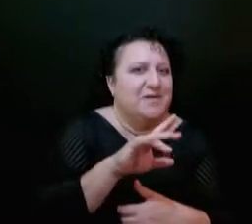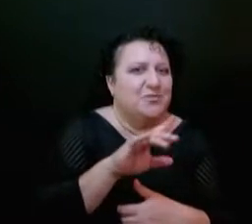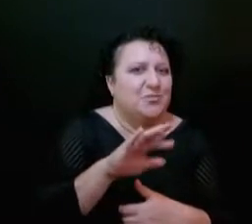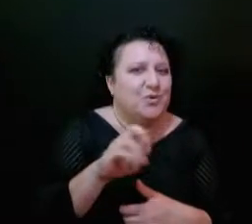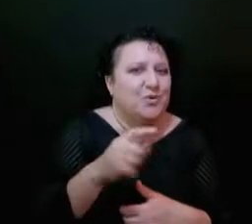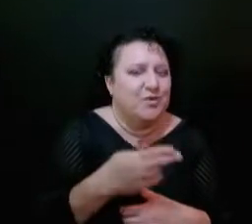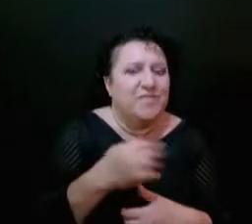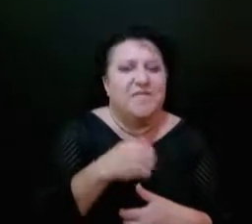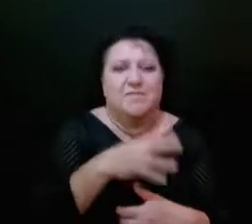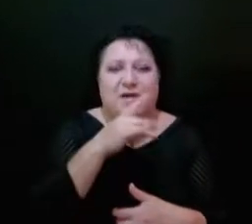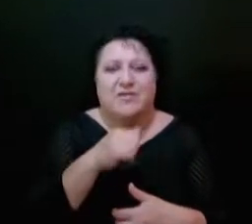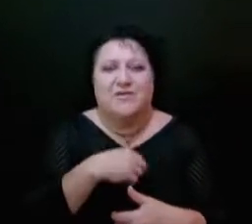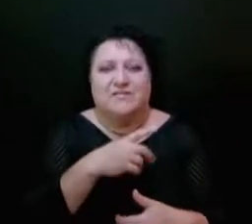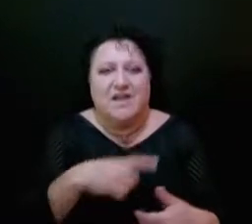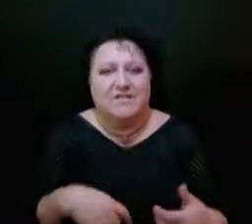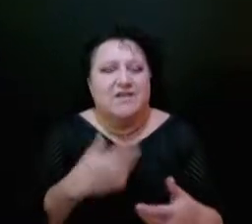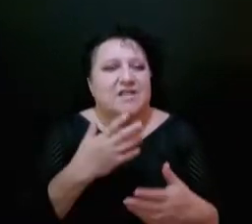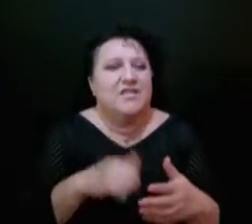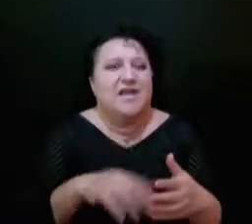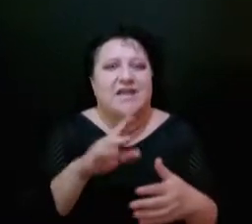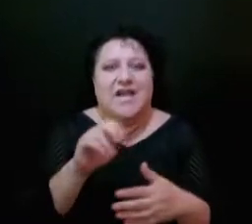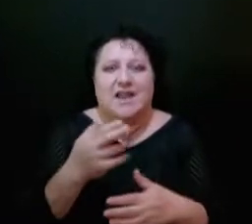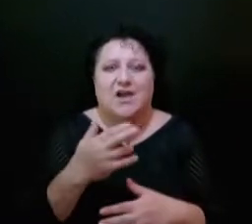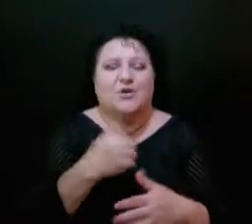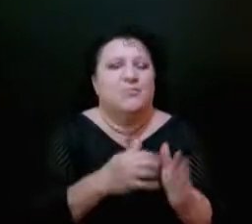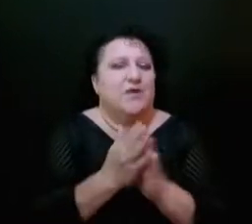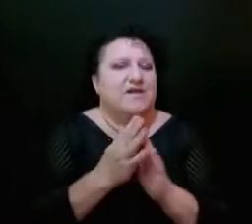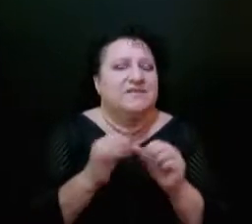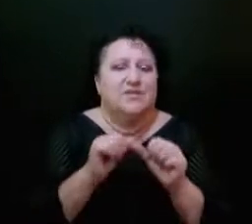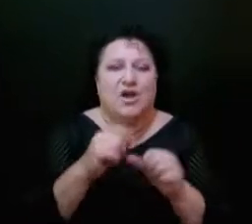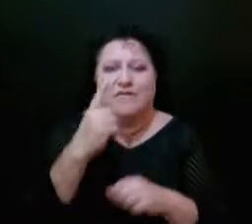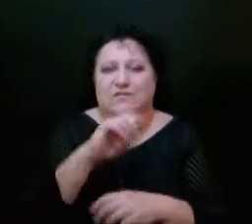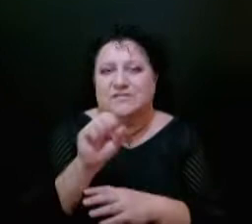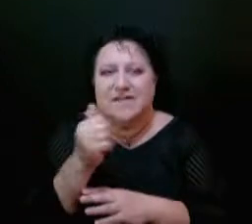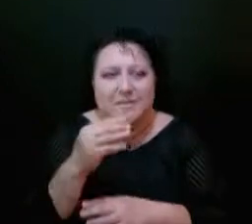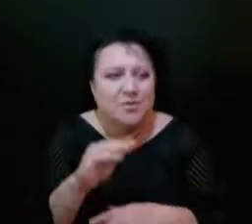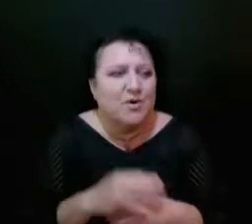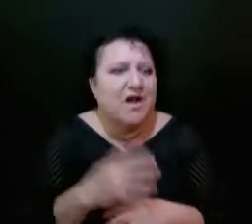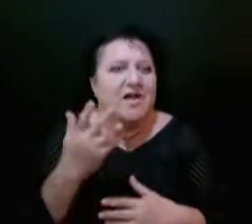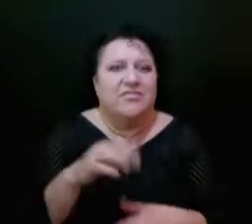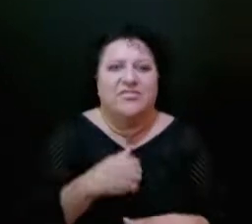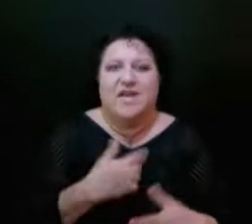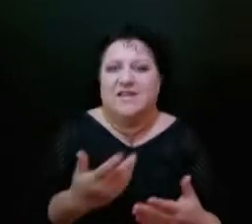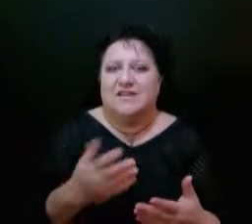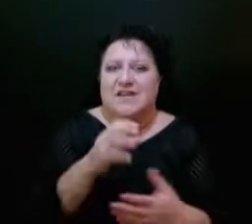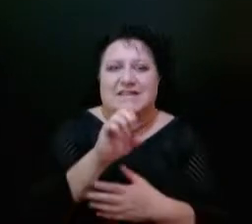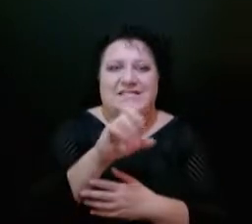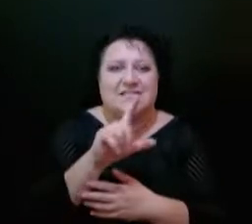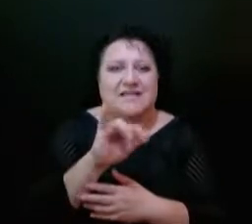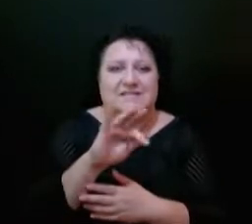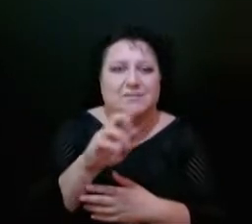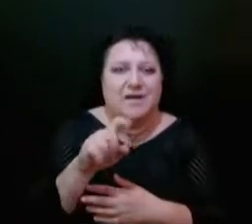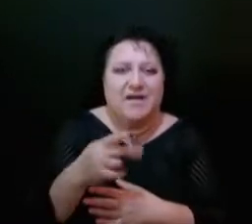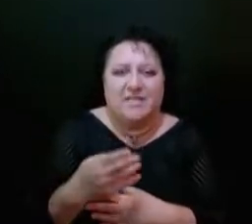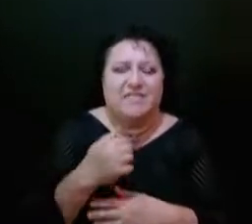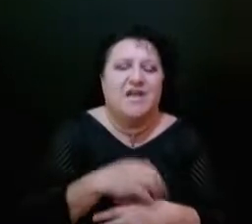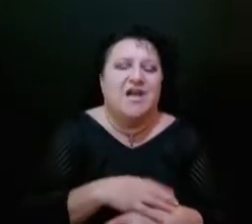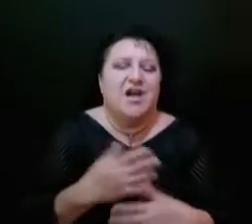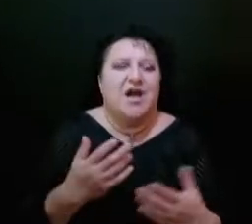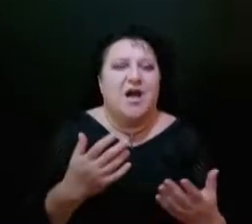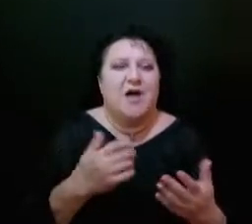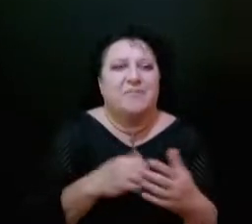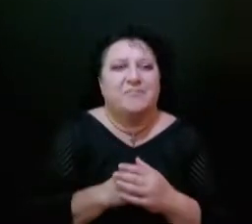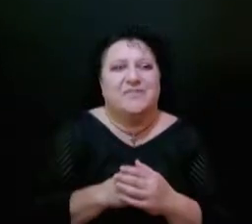so long and received Samuel. And then we go into the New Testament and we have Elizabeth, who is the mother of JTB, as I like to call him, John